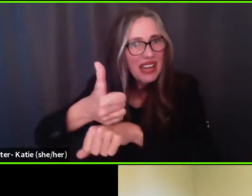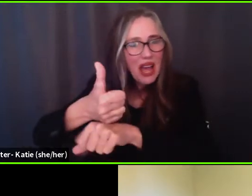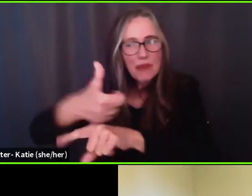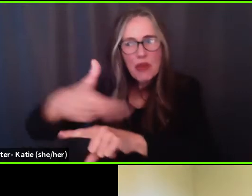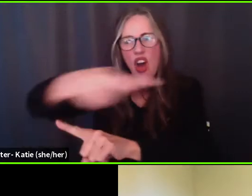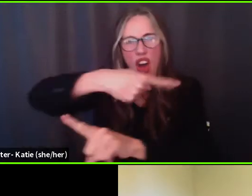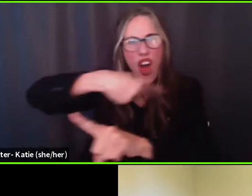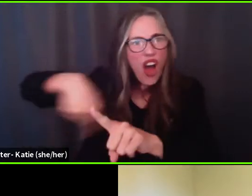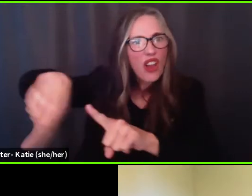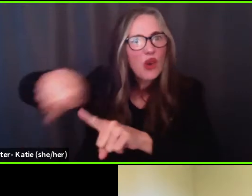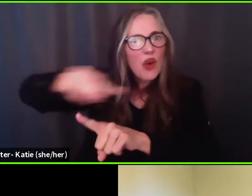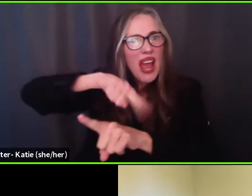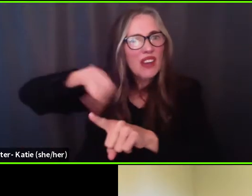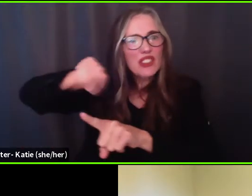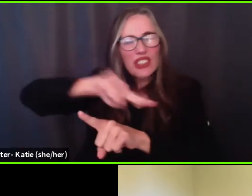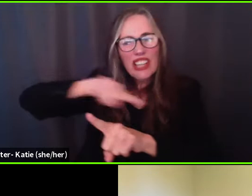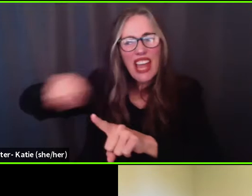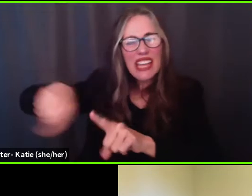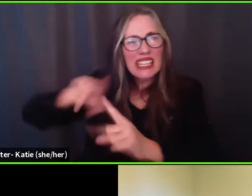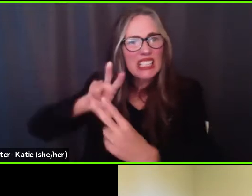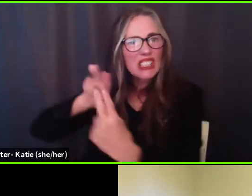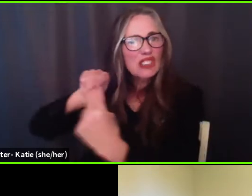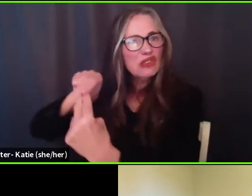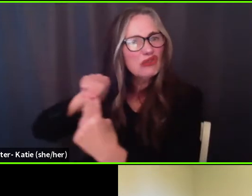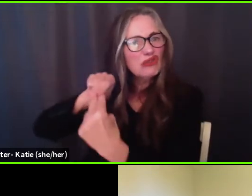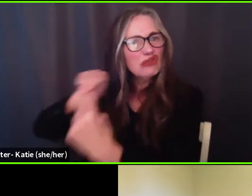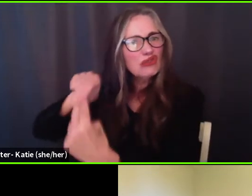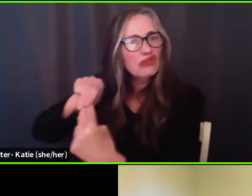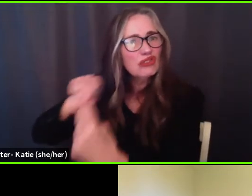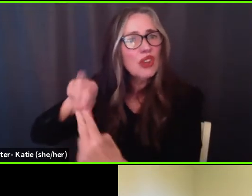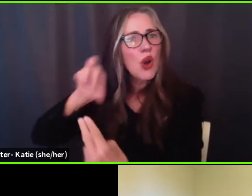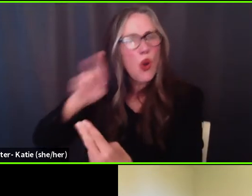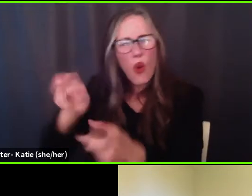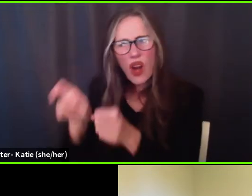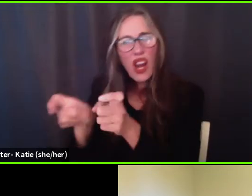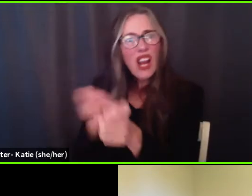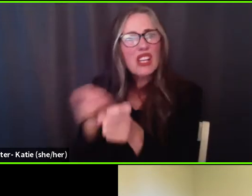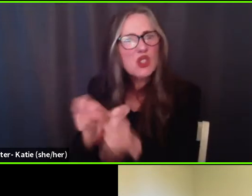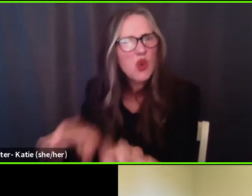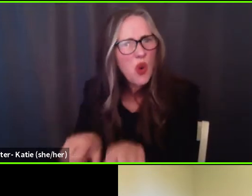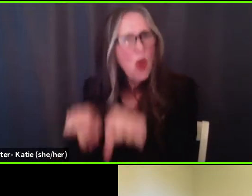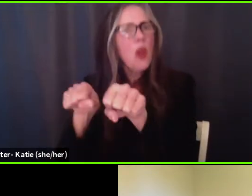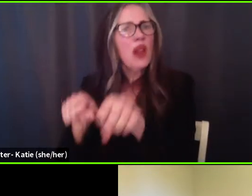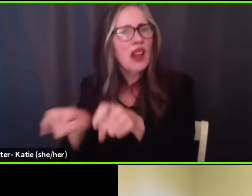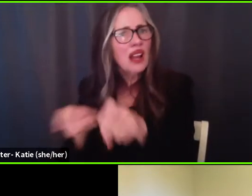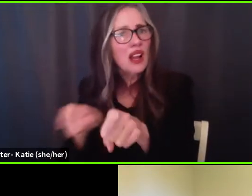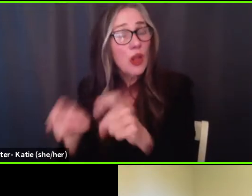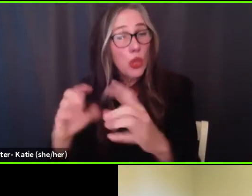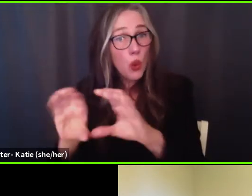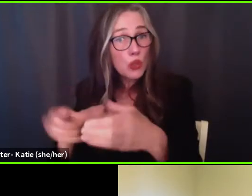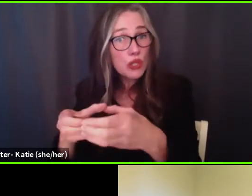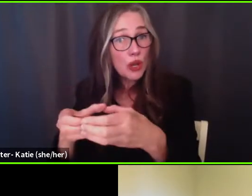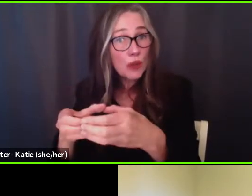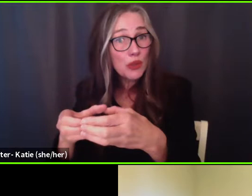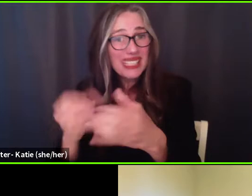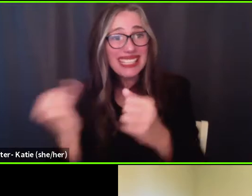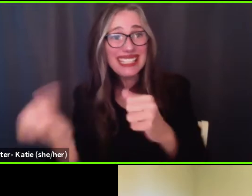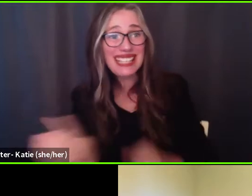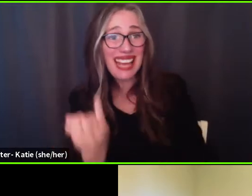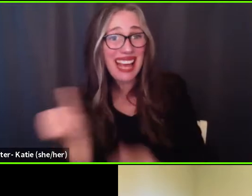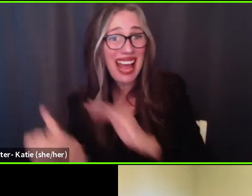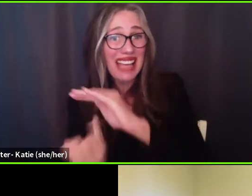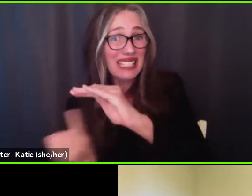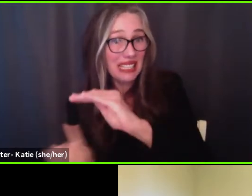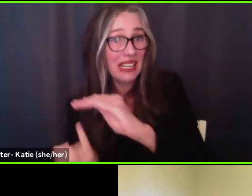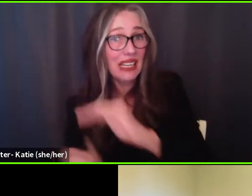larger sort of implications of these narratives um that you know that are not being addressed i i know in the past that